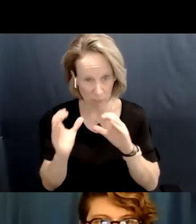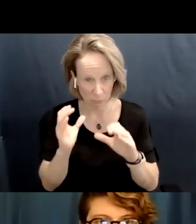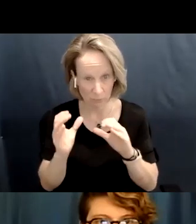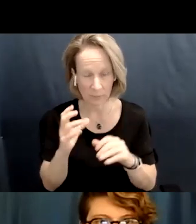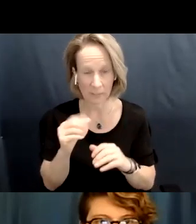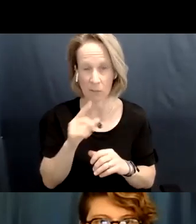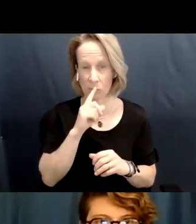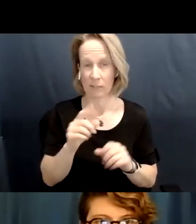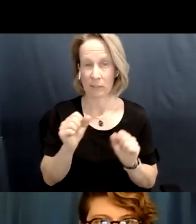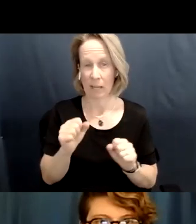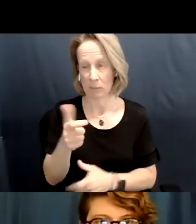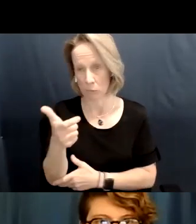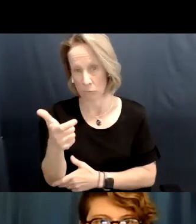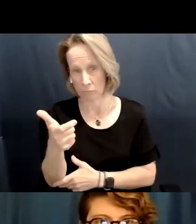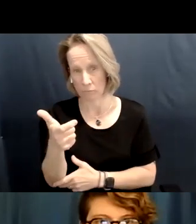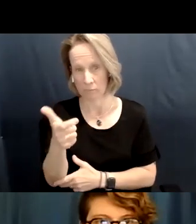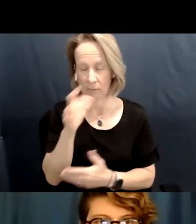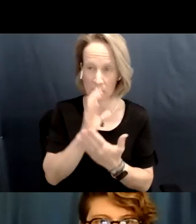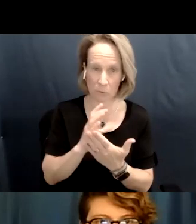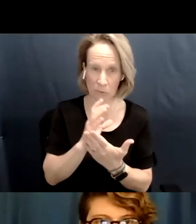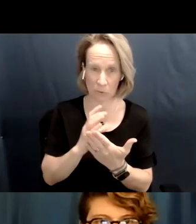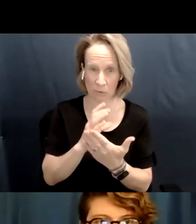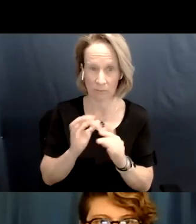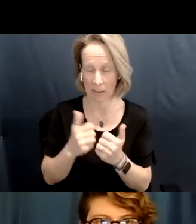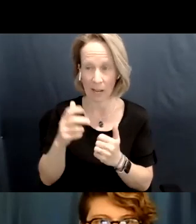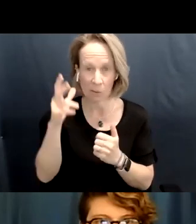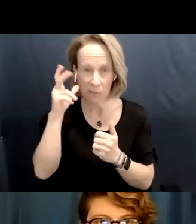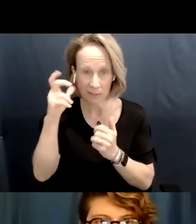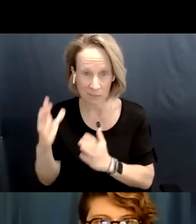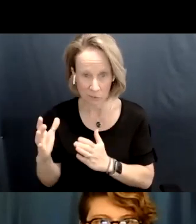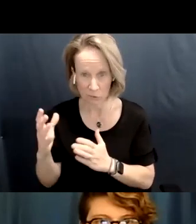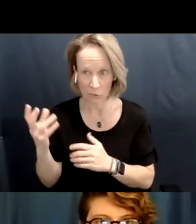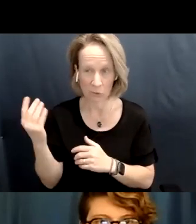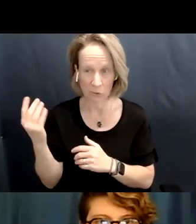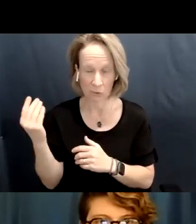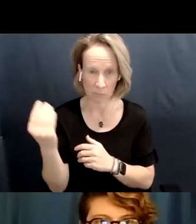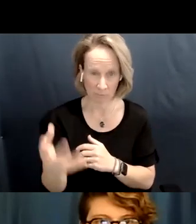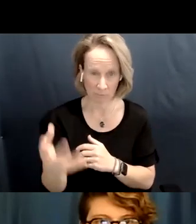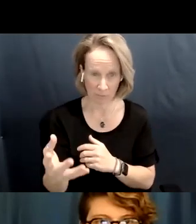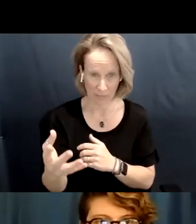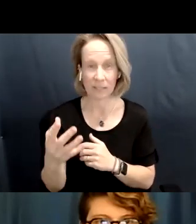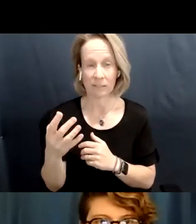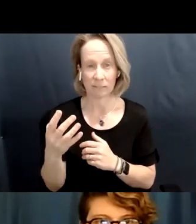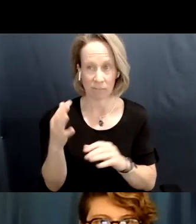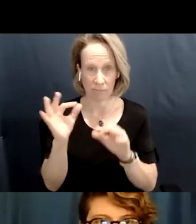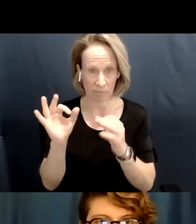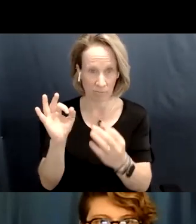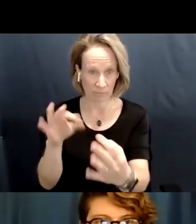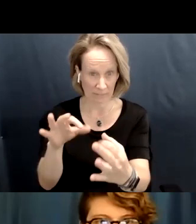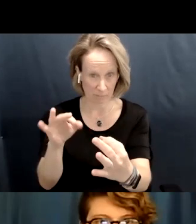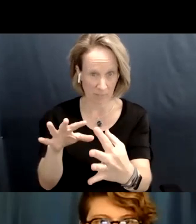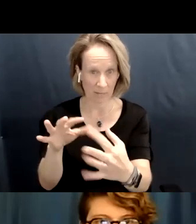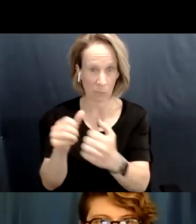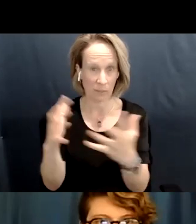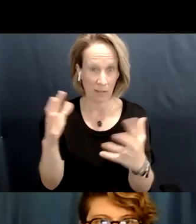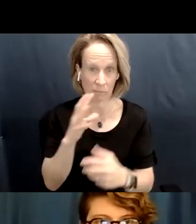observe the way that the listener is providing that nonverbal emotional feedback. And especially based